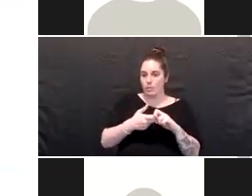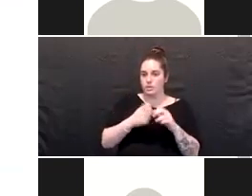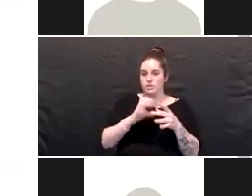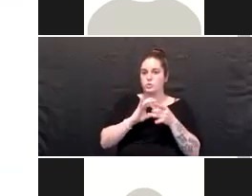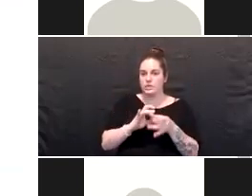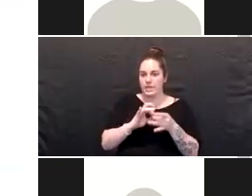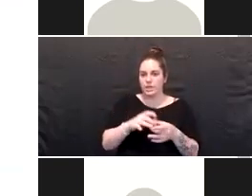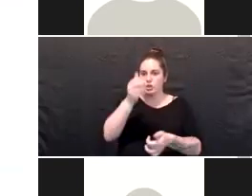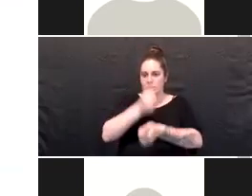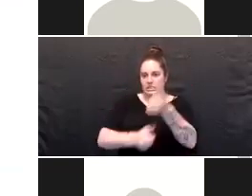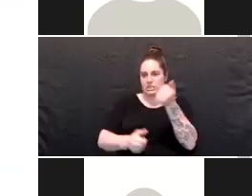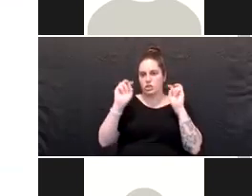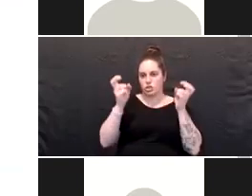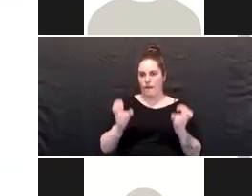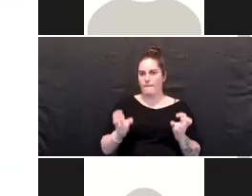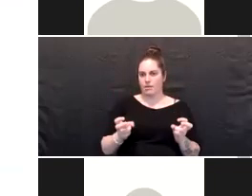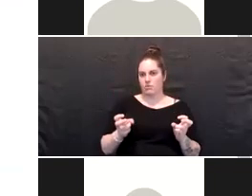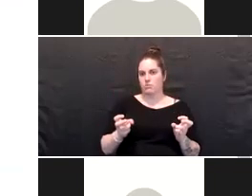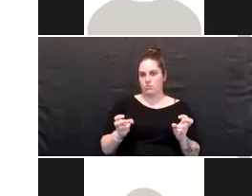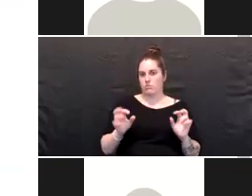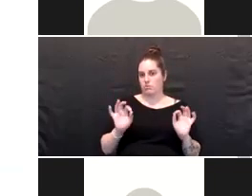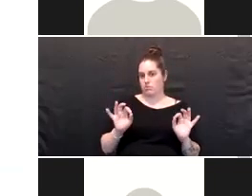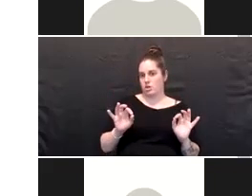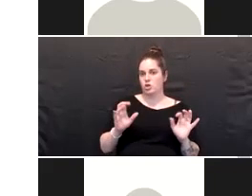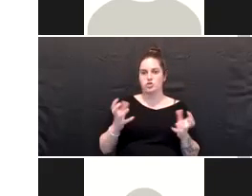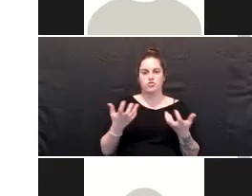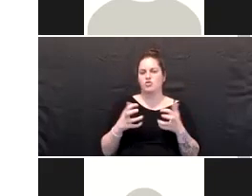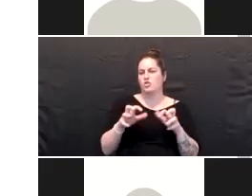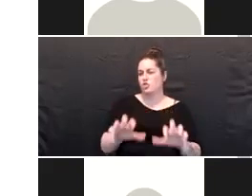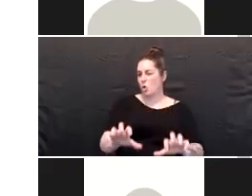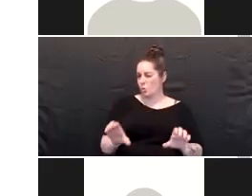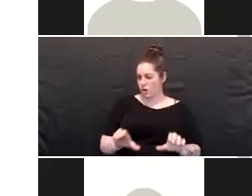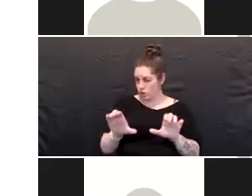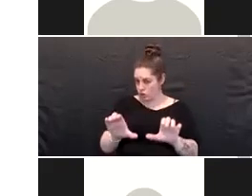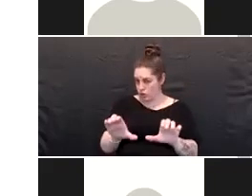topics. Now, what you don't want to do is